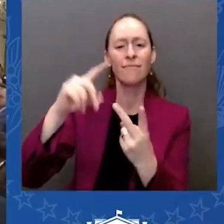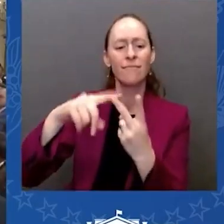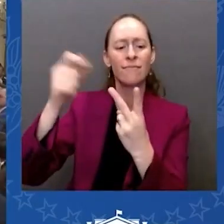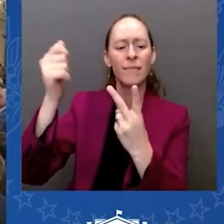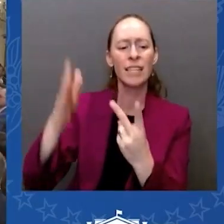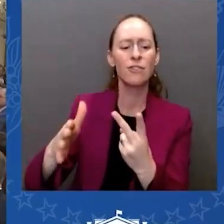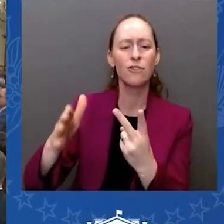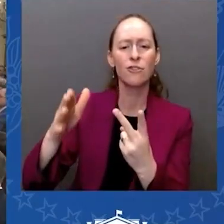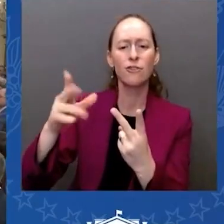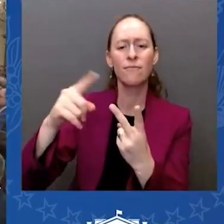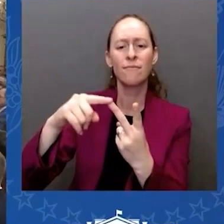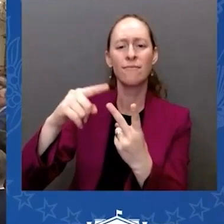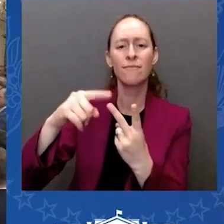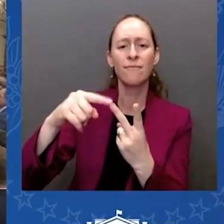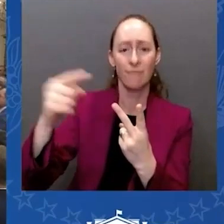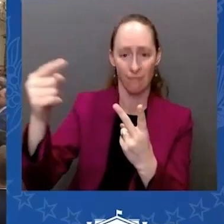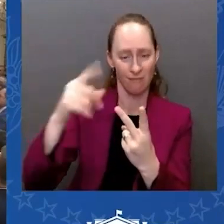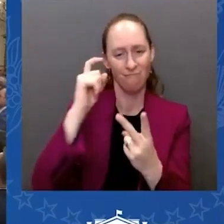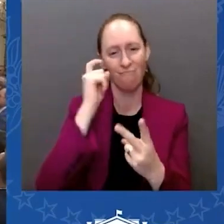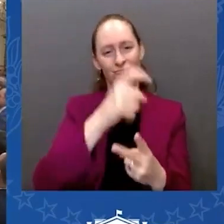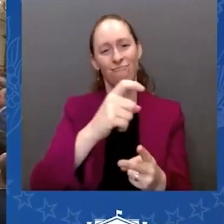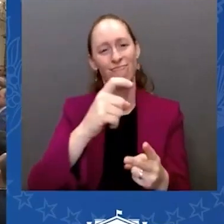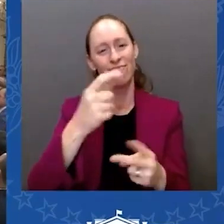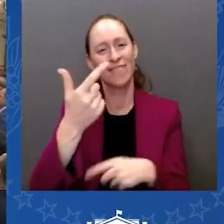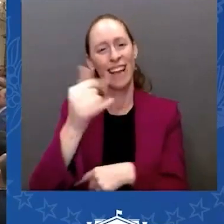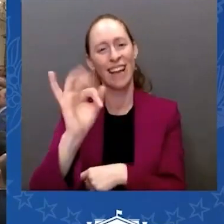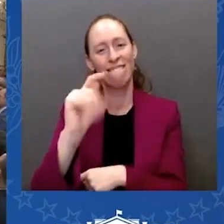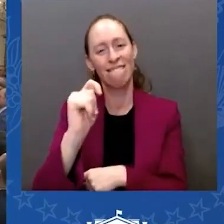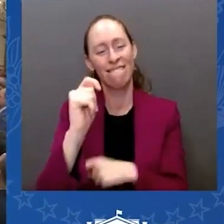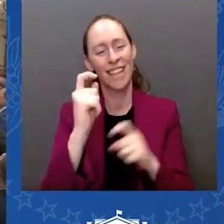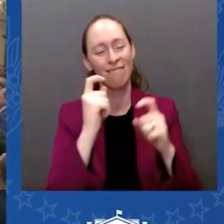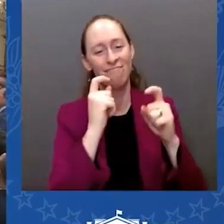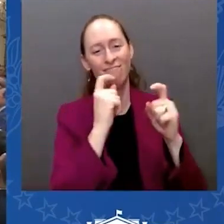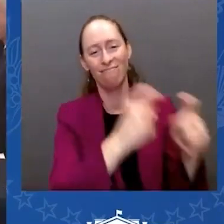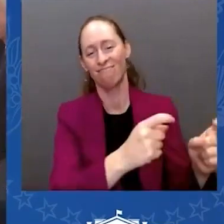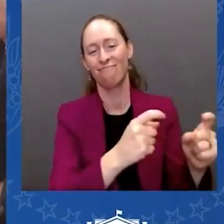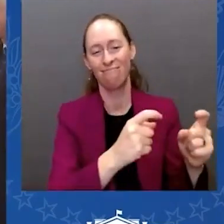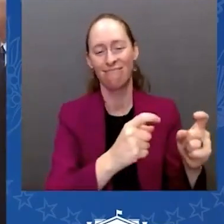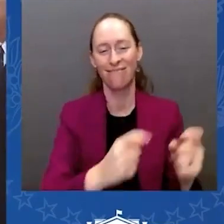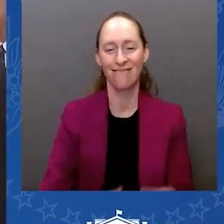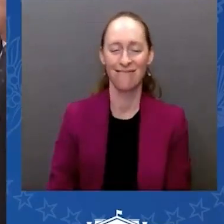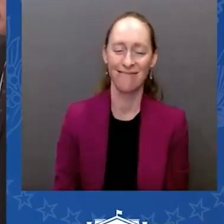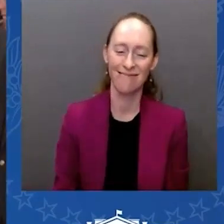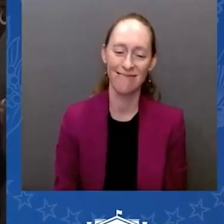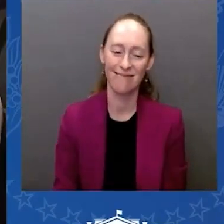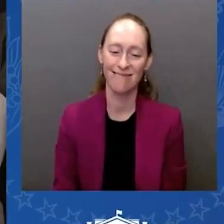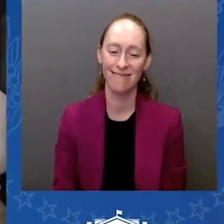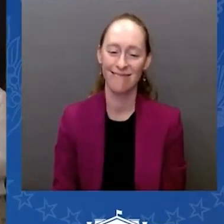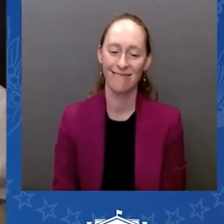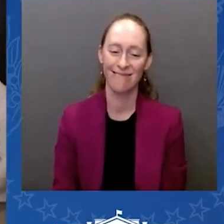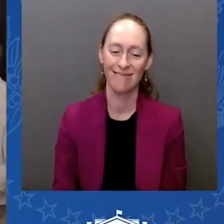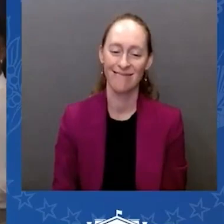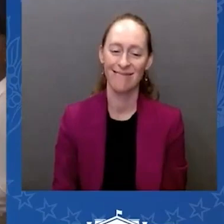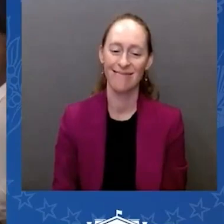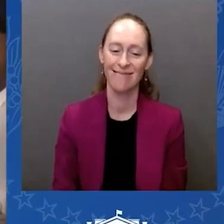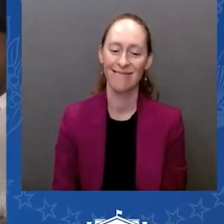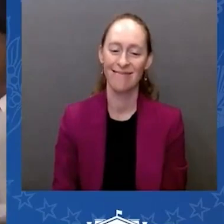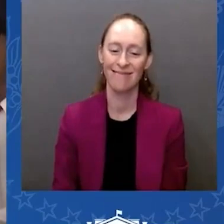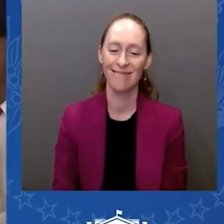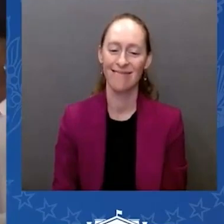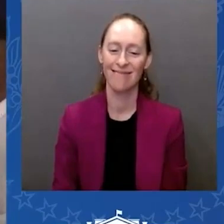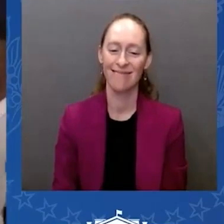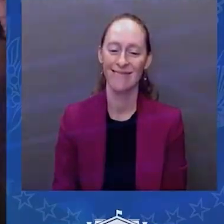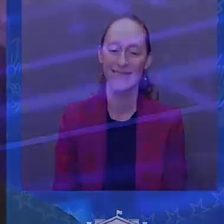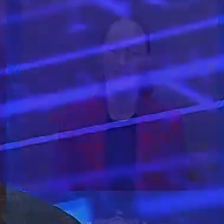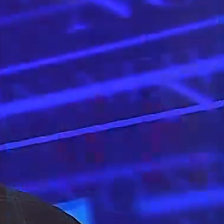nap. I guess it's better he just gets out and just gives the Braves some compliments. But within the body of this